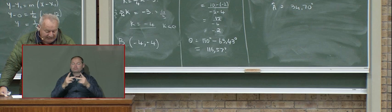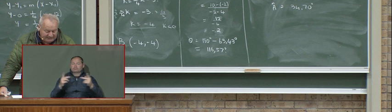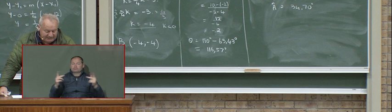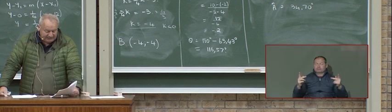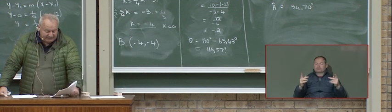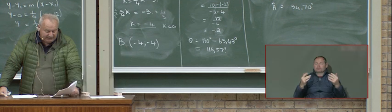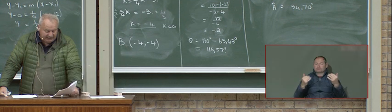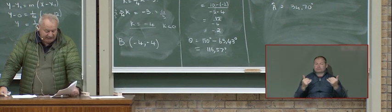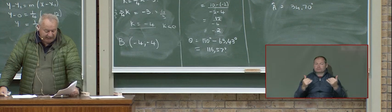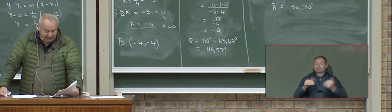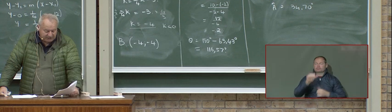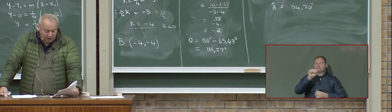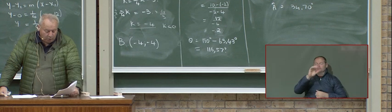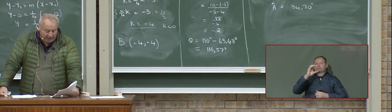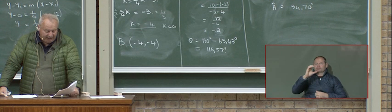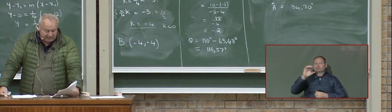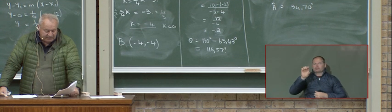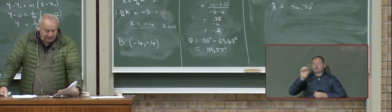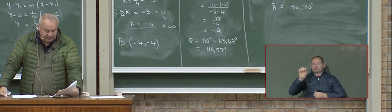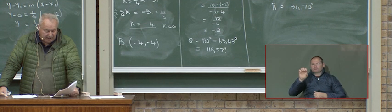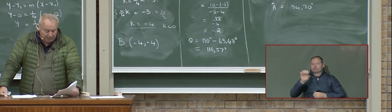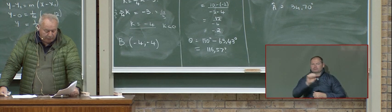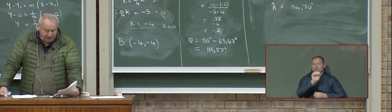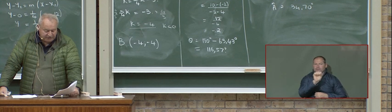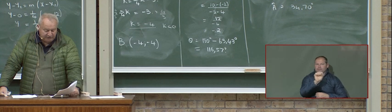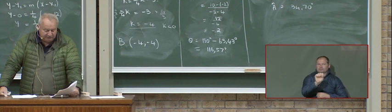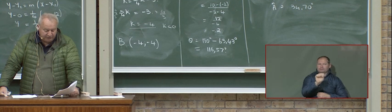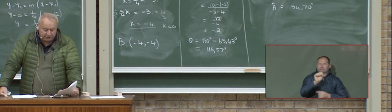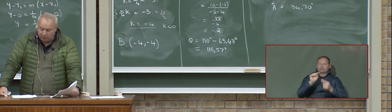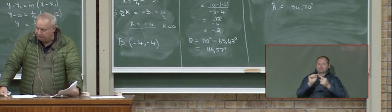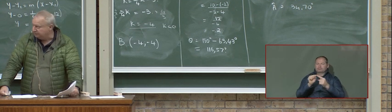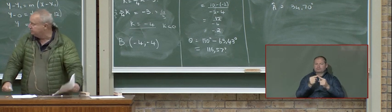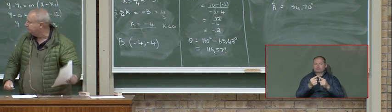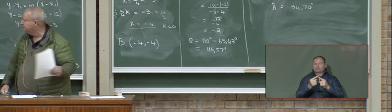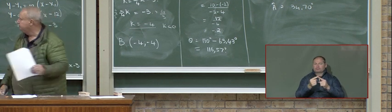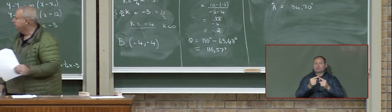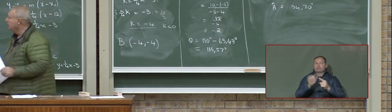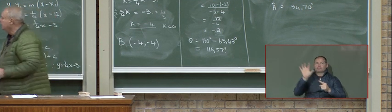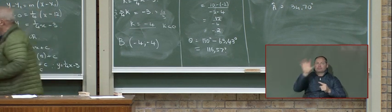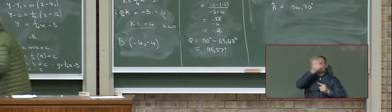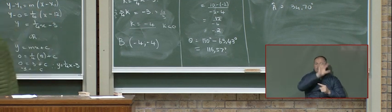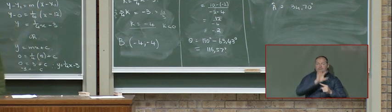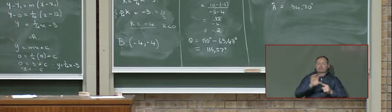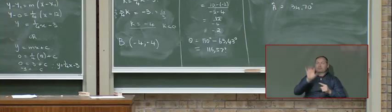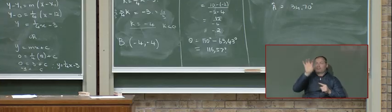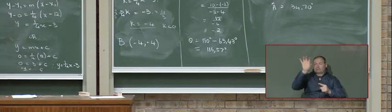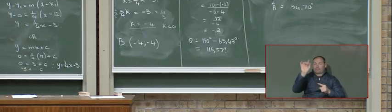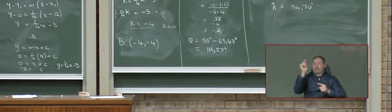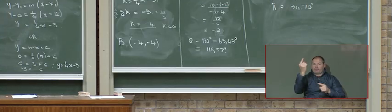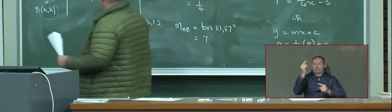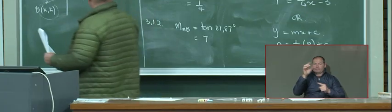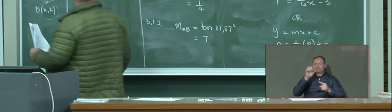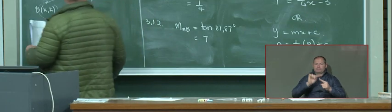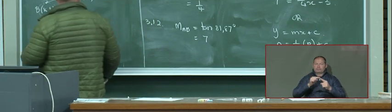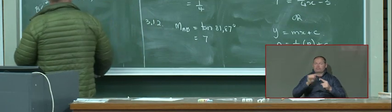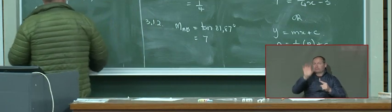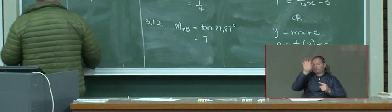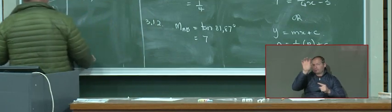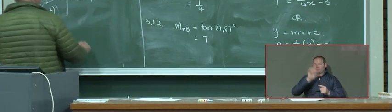where ACES, where S is a point in the first quadrant. Now,